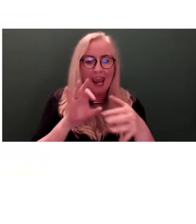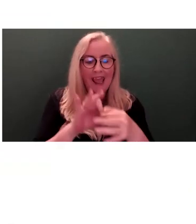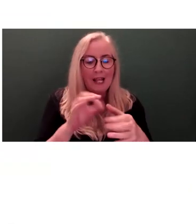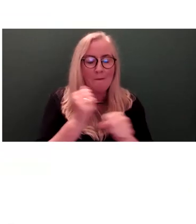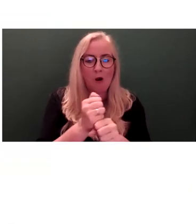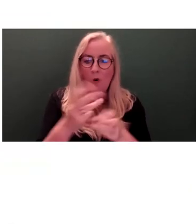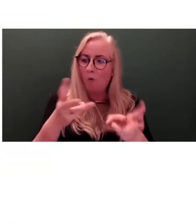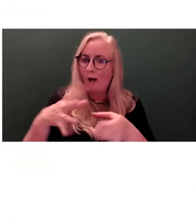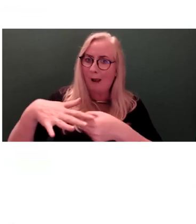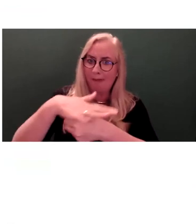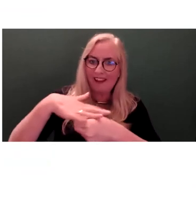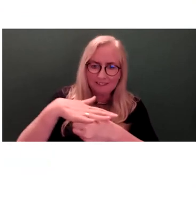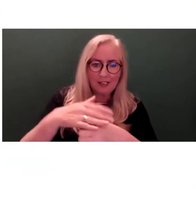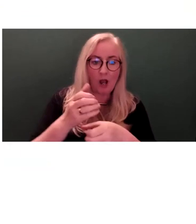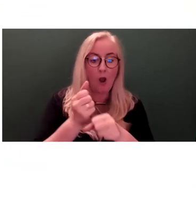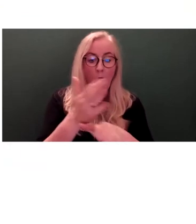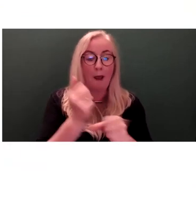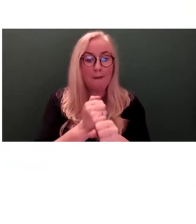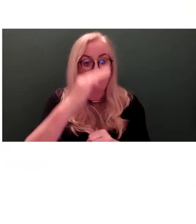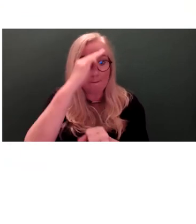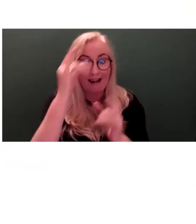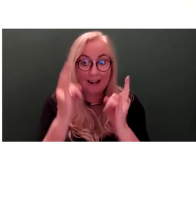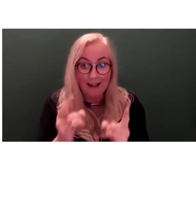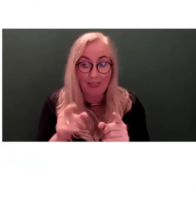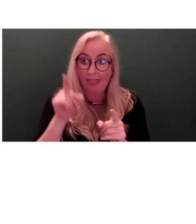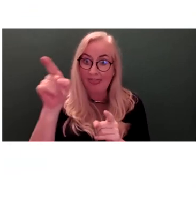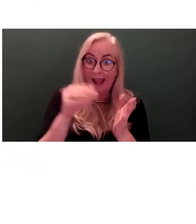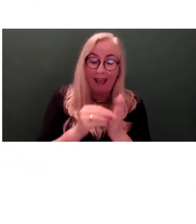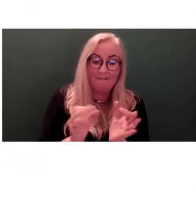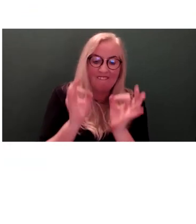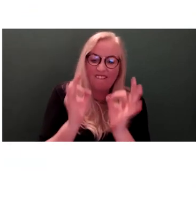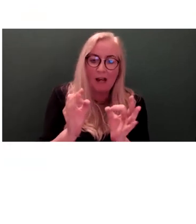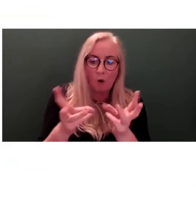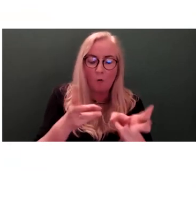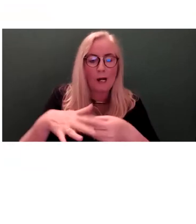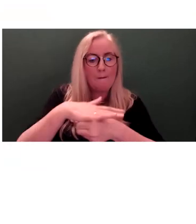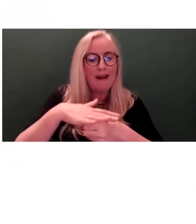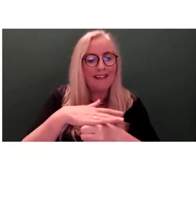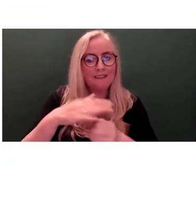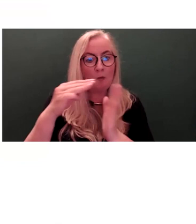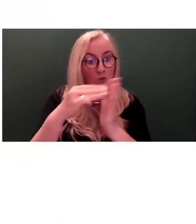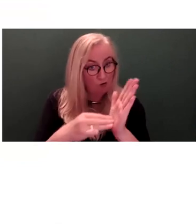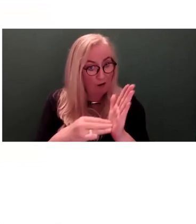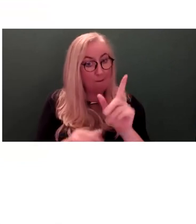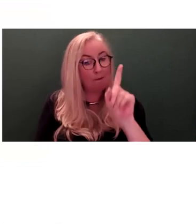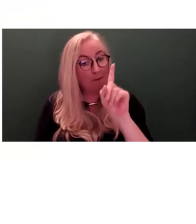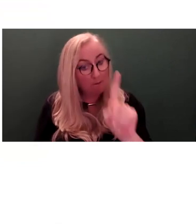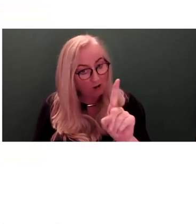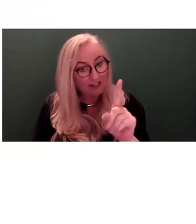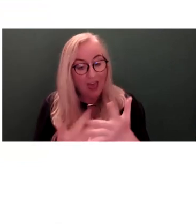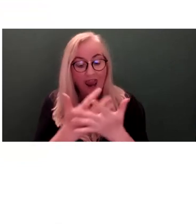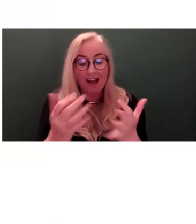workplace, all about mental health. And they have a fantastic workplace program. But the trouble is, a lot of the